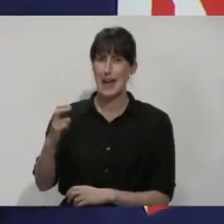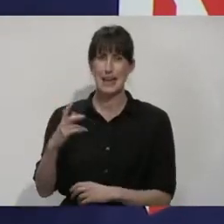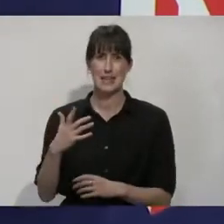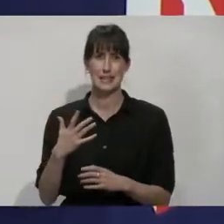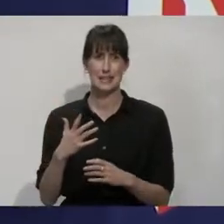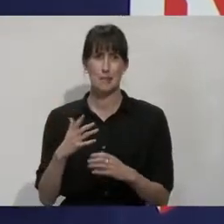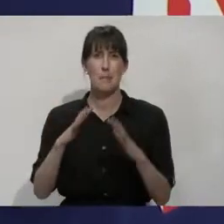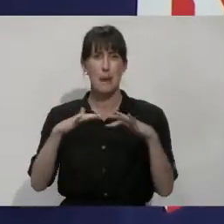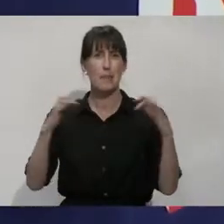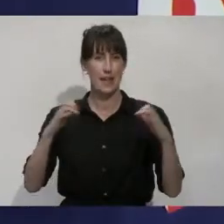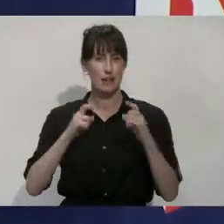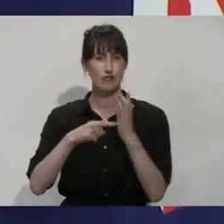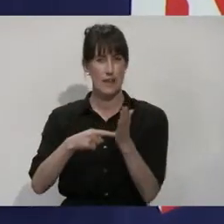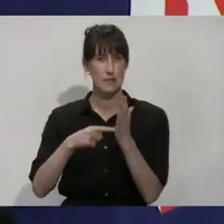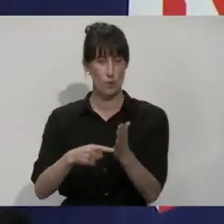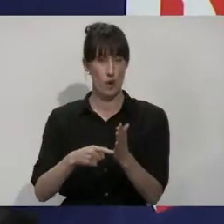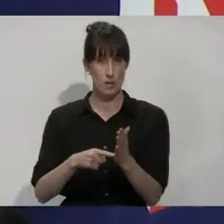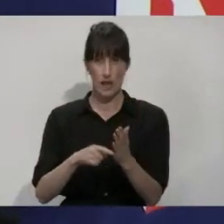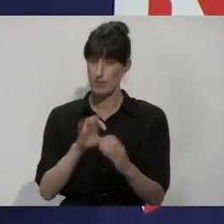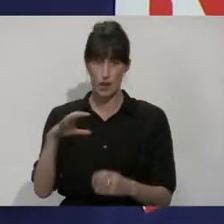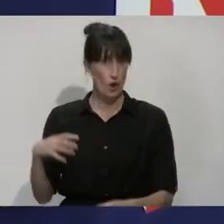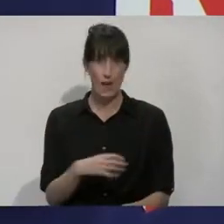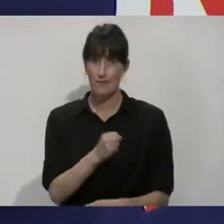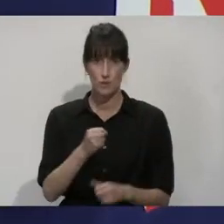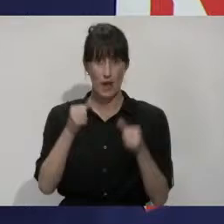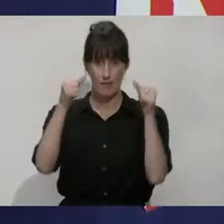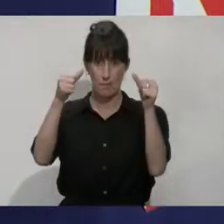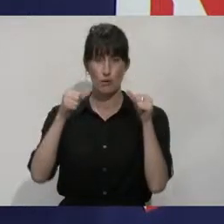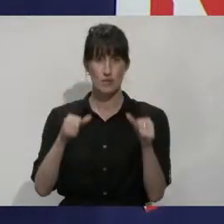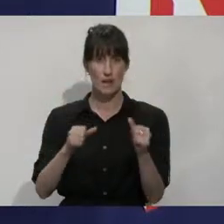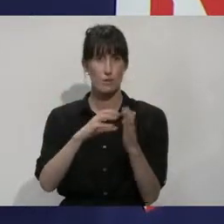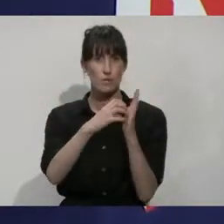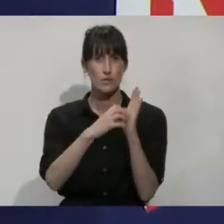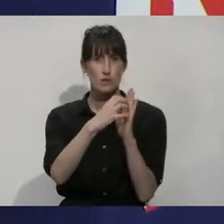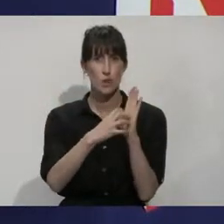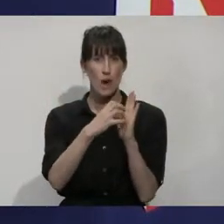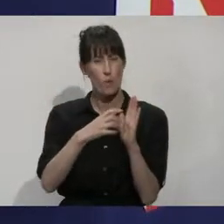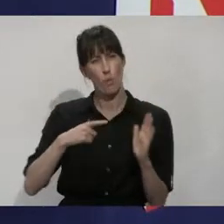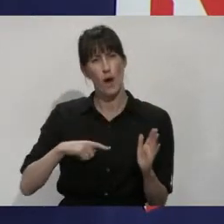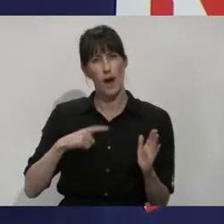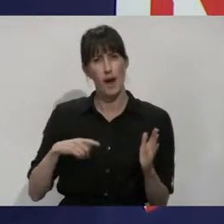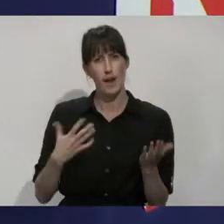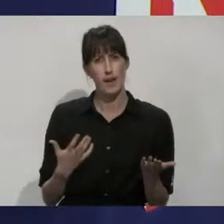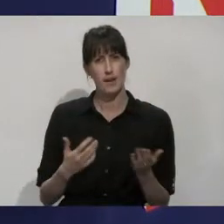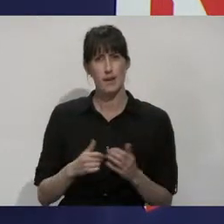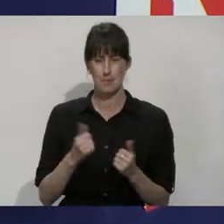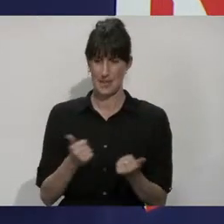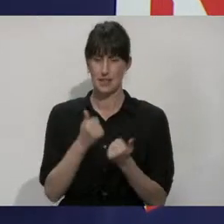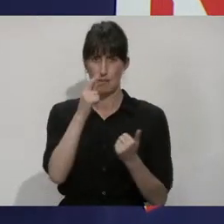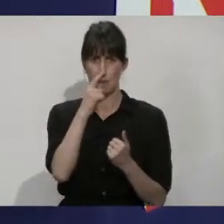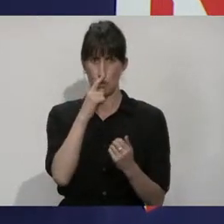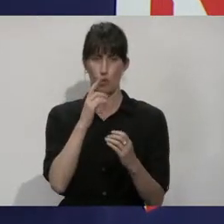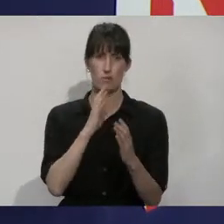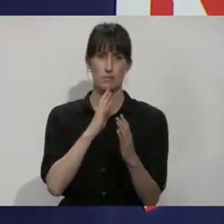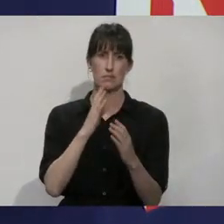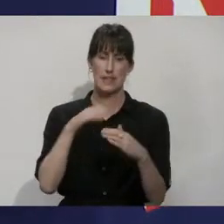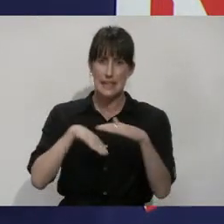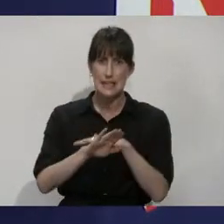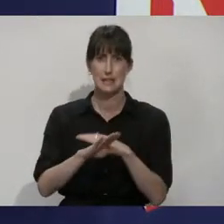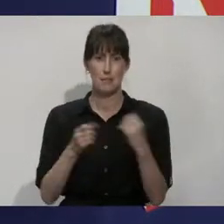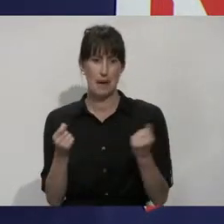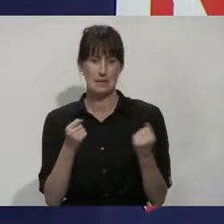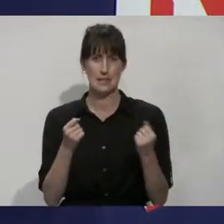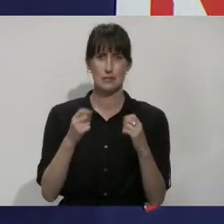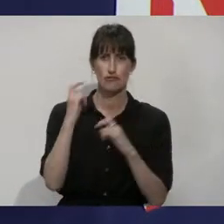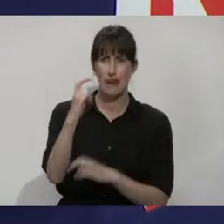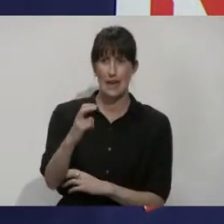it would seem like a no-brainer. Well, there's some practical considerations there around, you know, they're moving, obviously. So, you know, there are